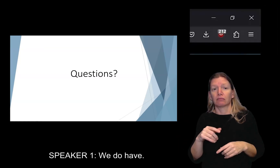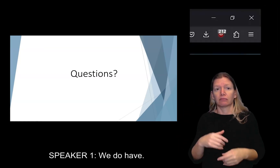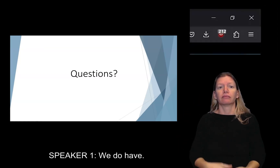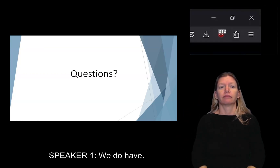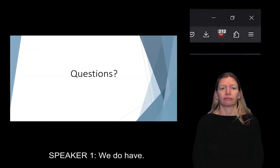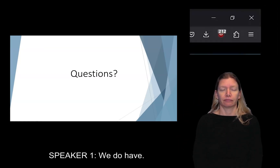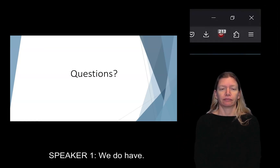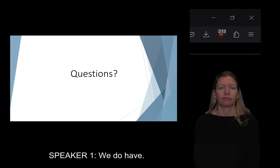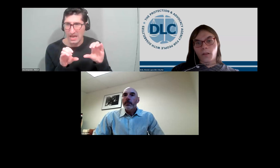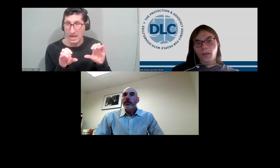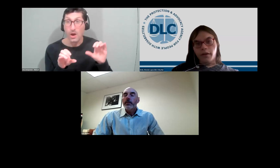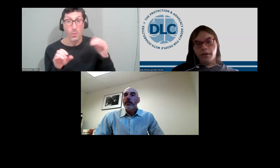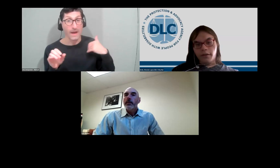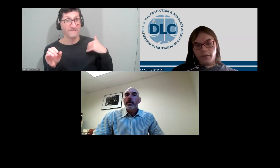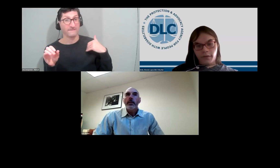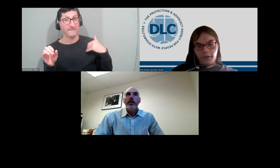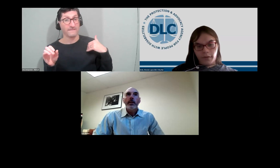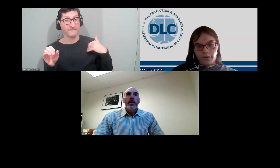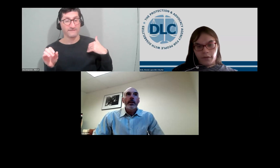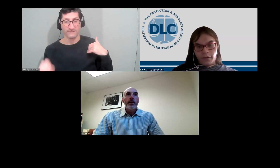We do. We So do cool. have.